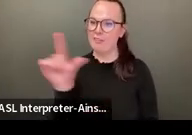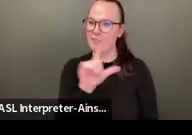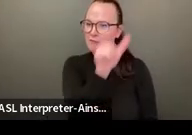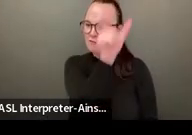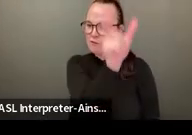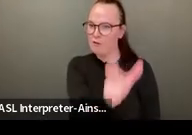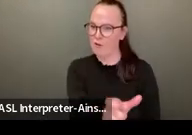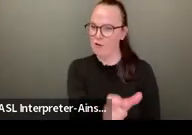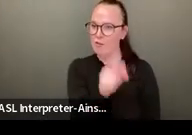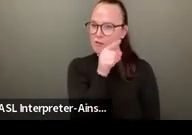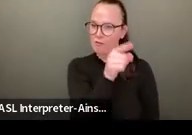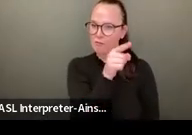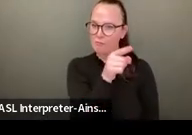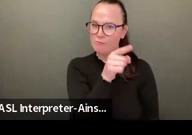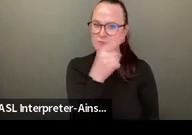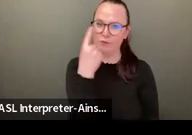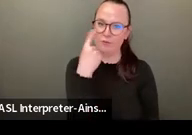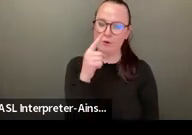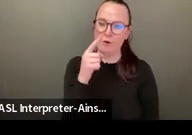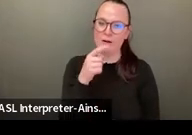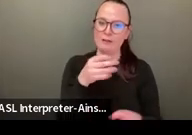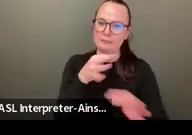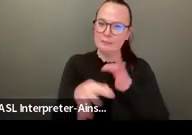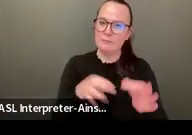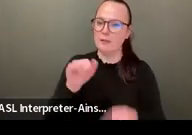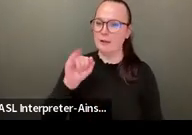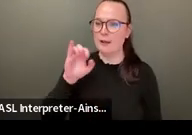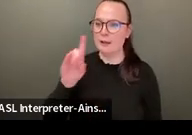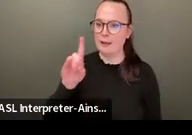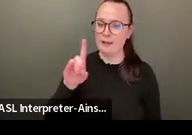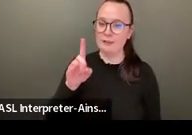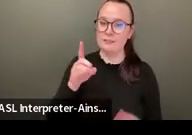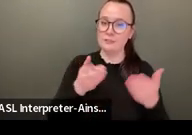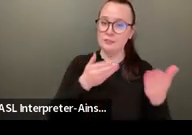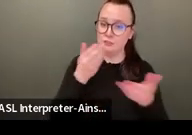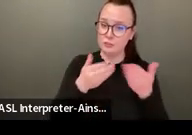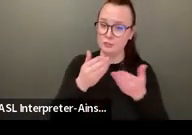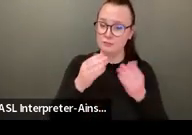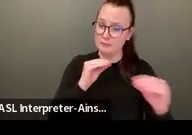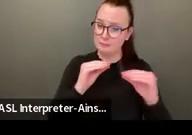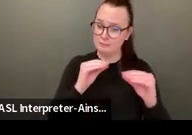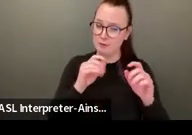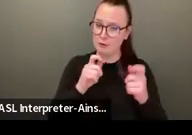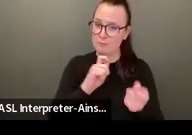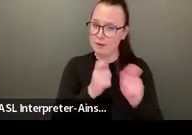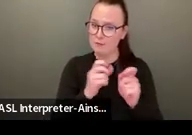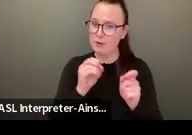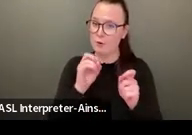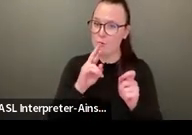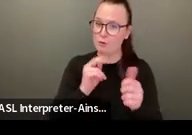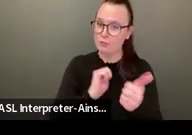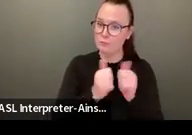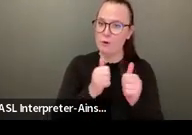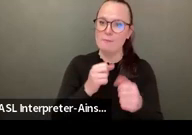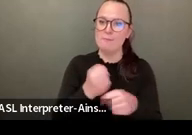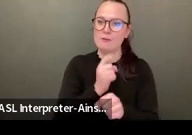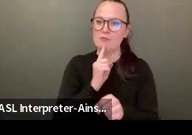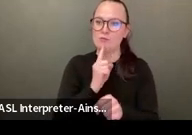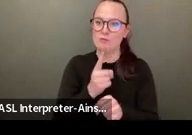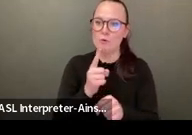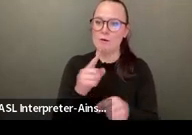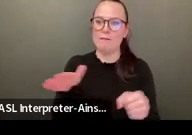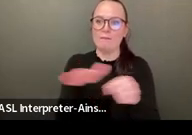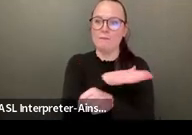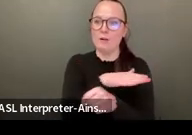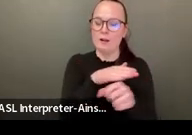column for a supplementary aid, service modification, or support, that you fill in the entire row. So you want to make